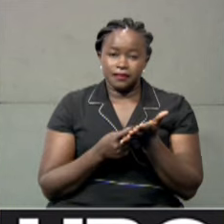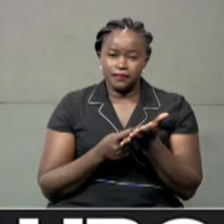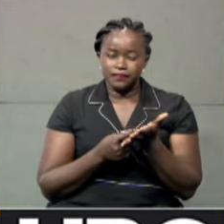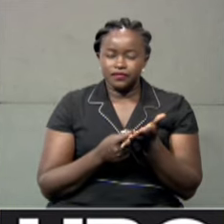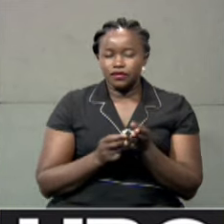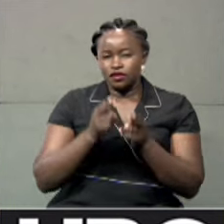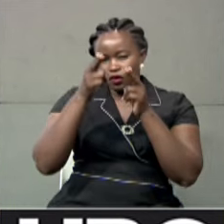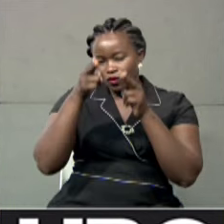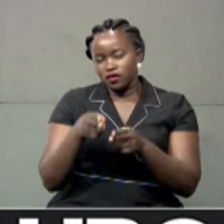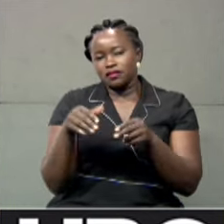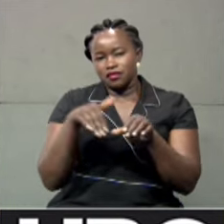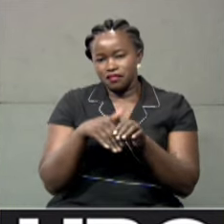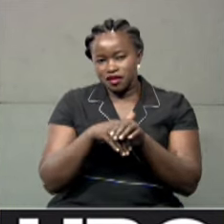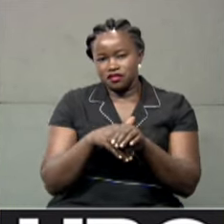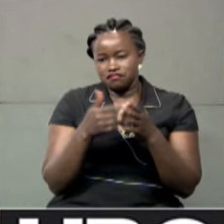Honorable members,